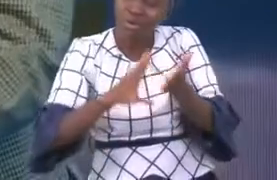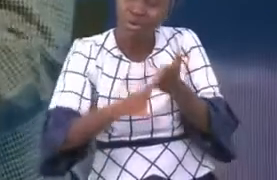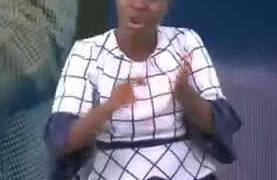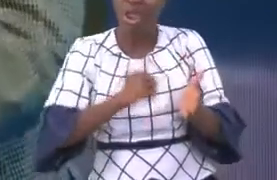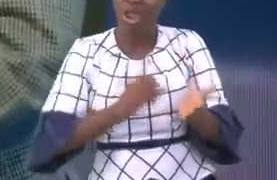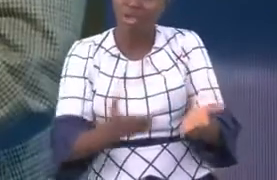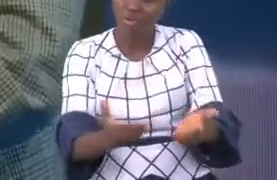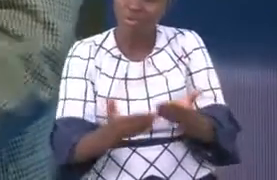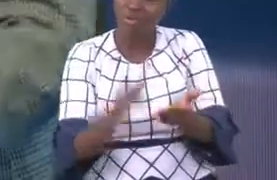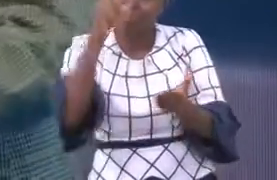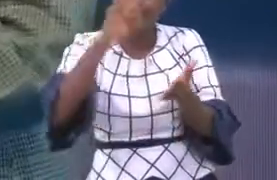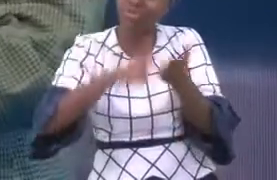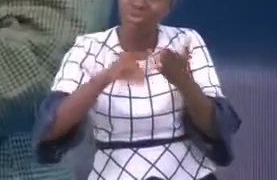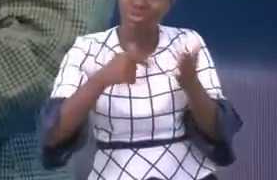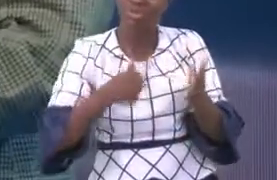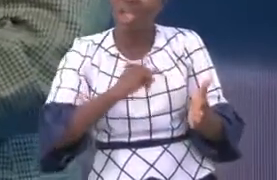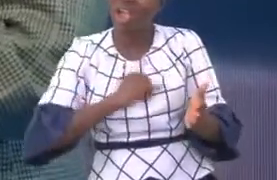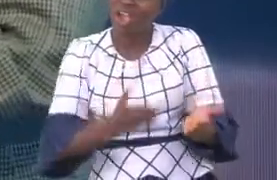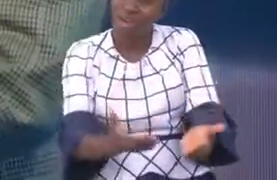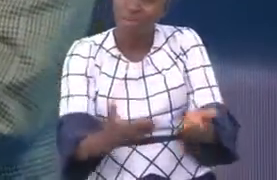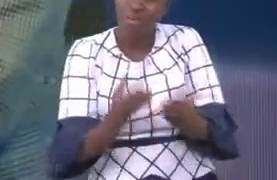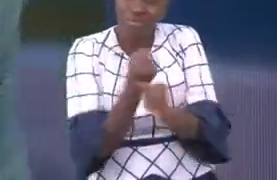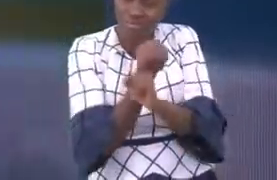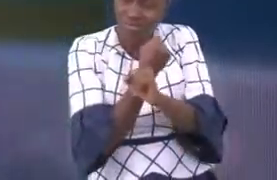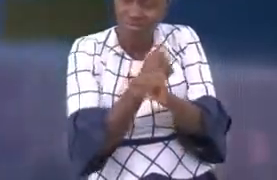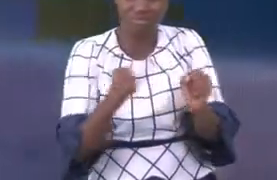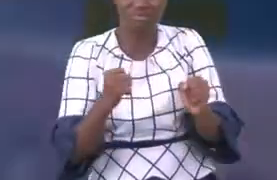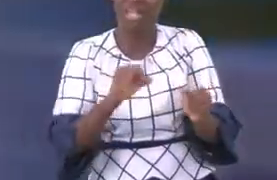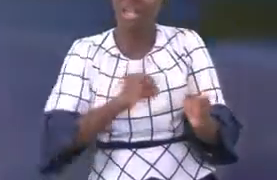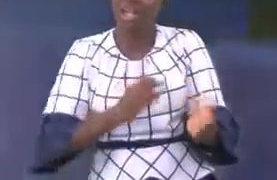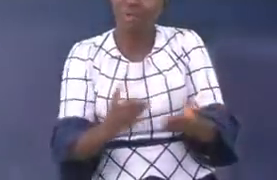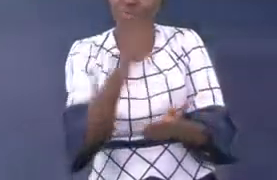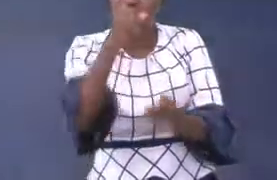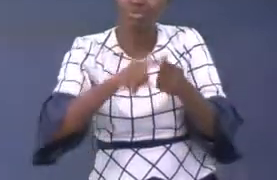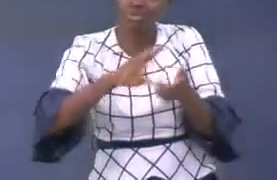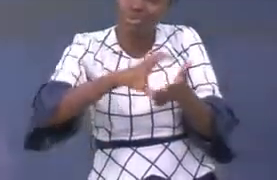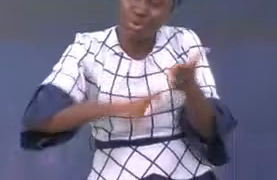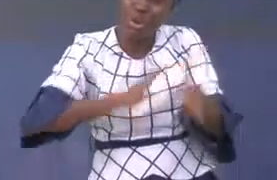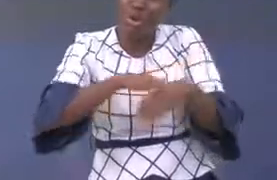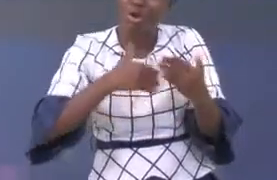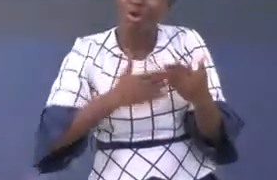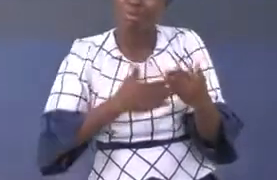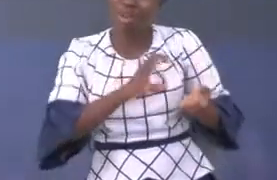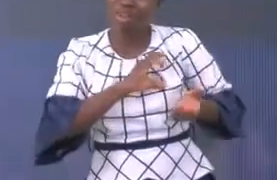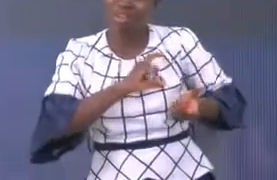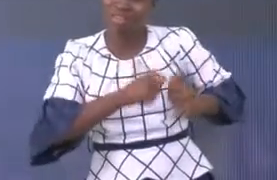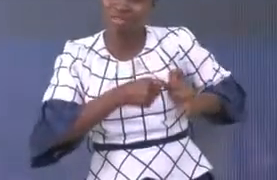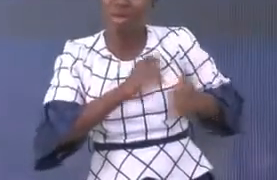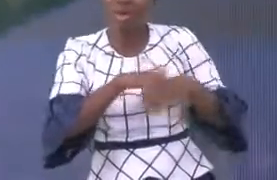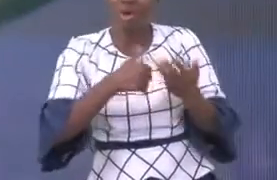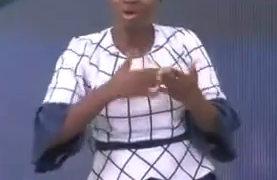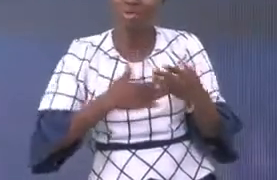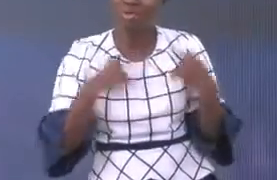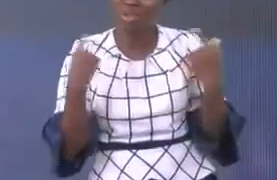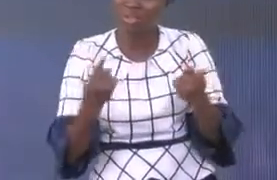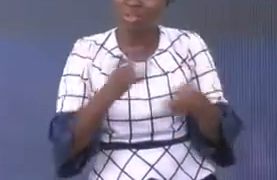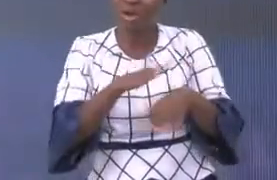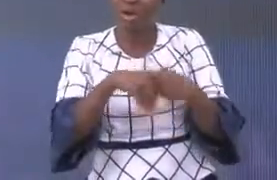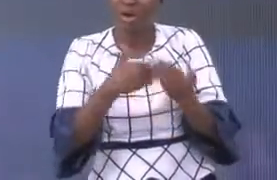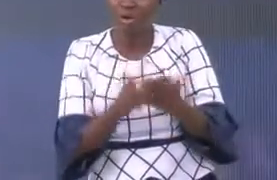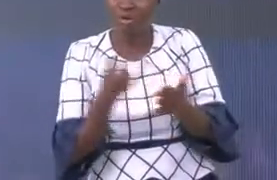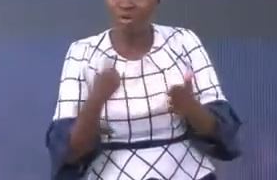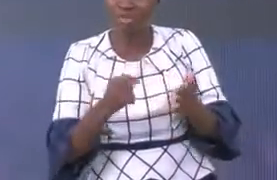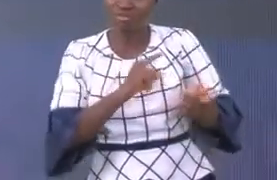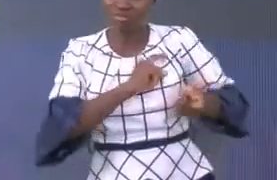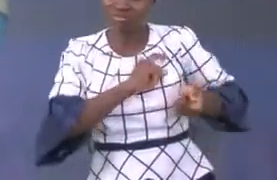all my guilt, all my condemnation. Where are you? To the right, to the left, in front, anywhere you are,